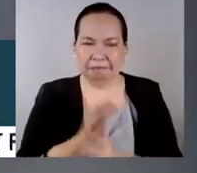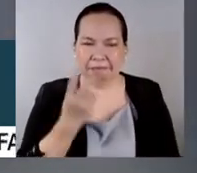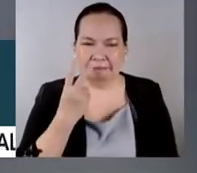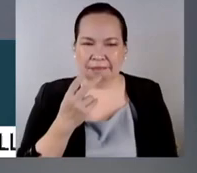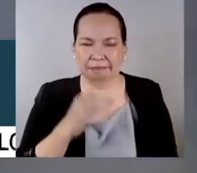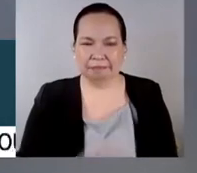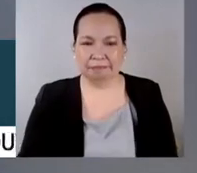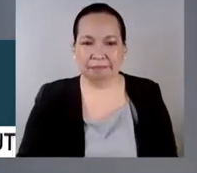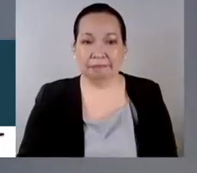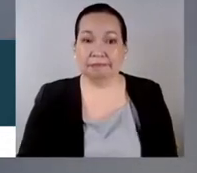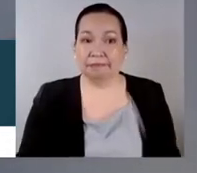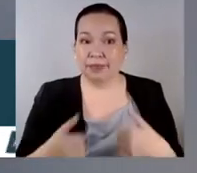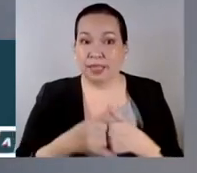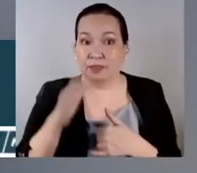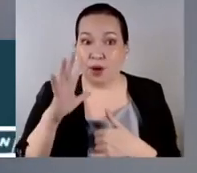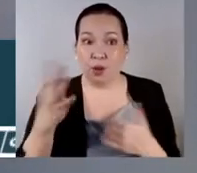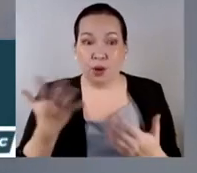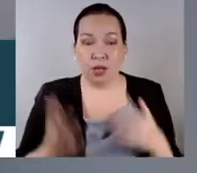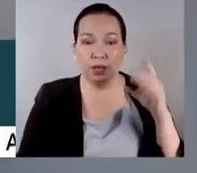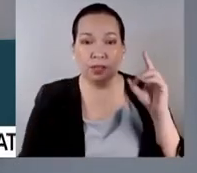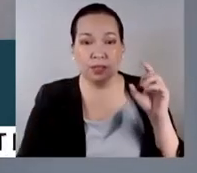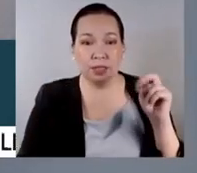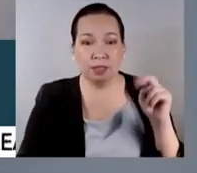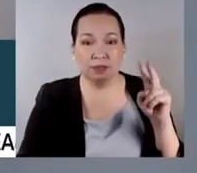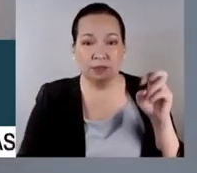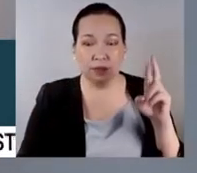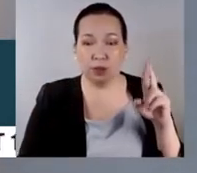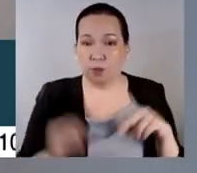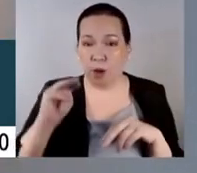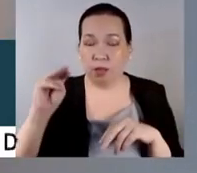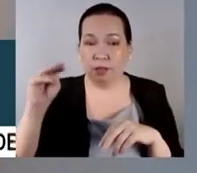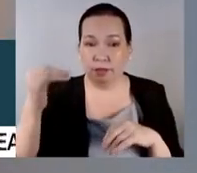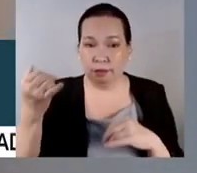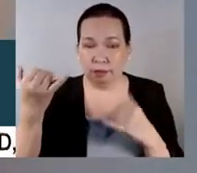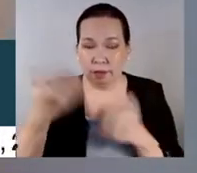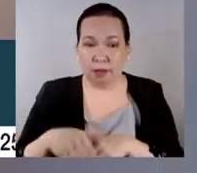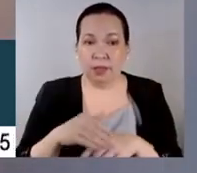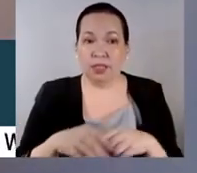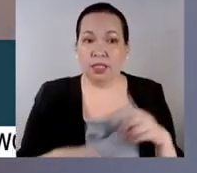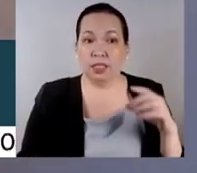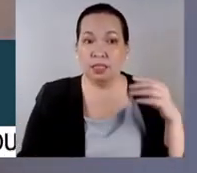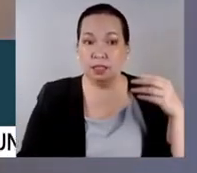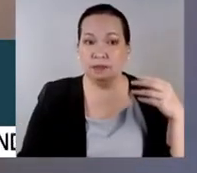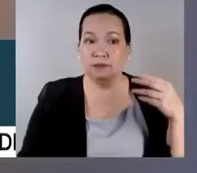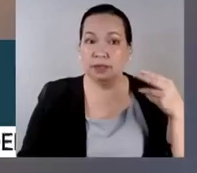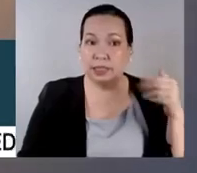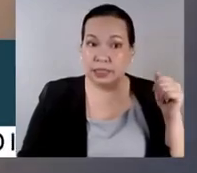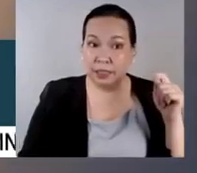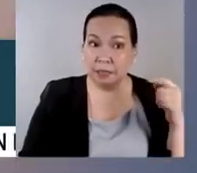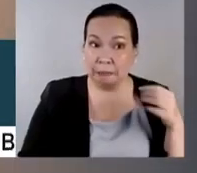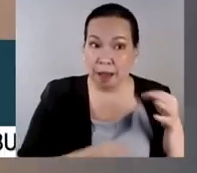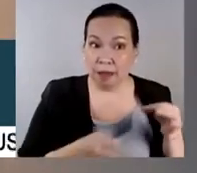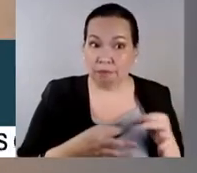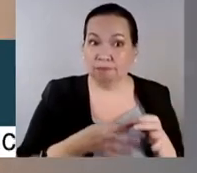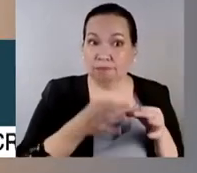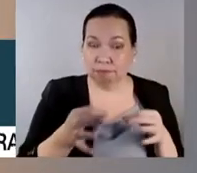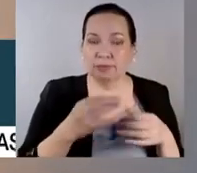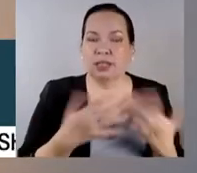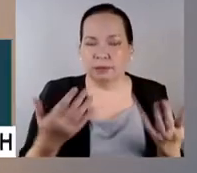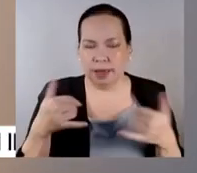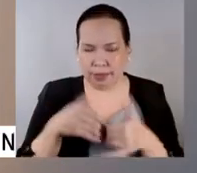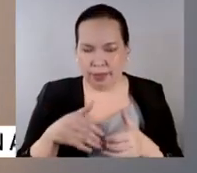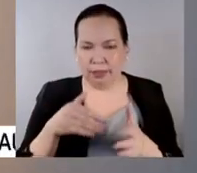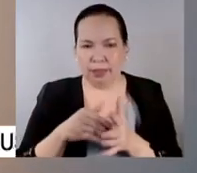Game 5 will take place in Denver on Monday night. And if the Heat manages to extend the series, Game 6 is scheduled for Thursday. Steve